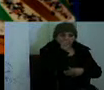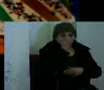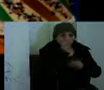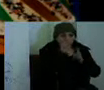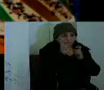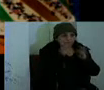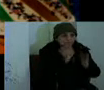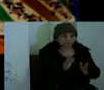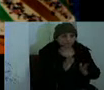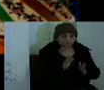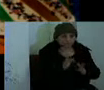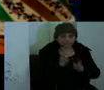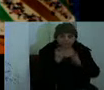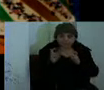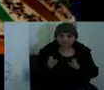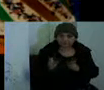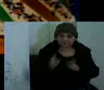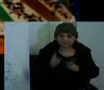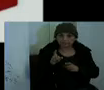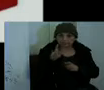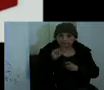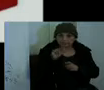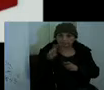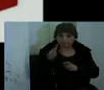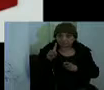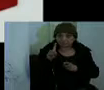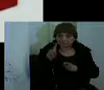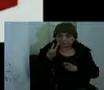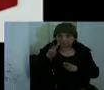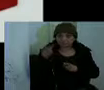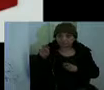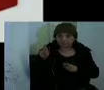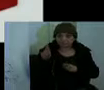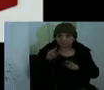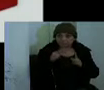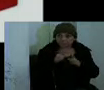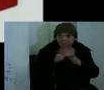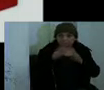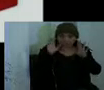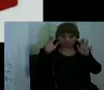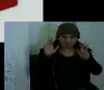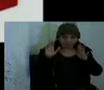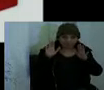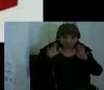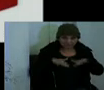who gifted a TV DVR to the Children's Club.